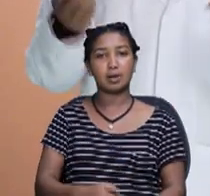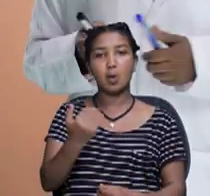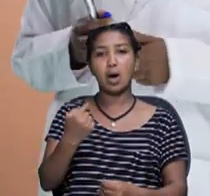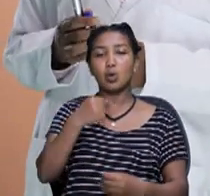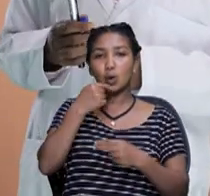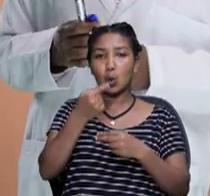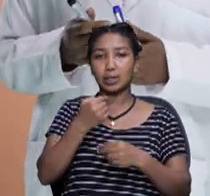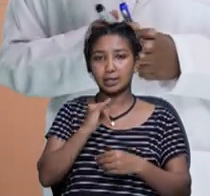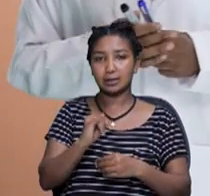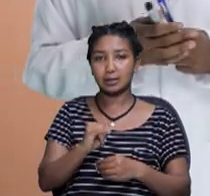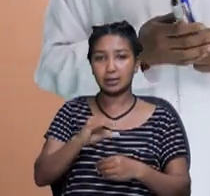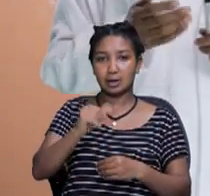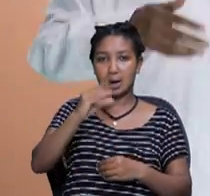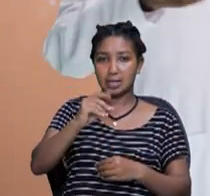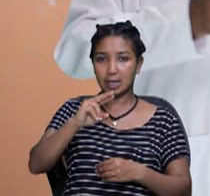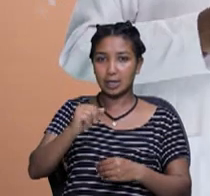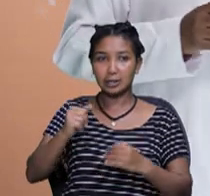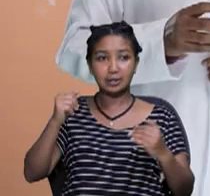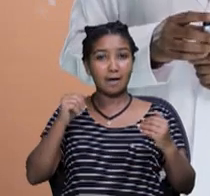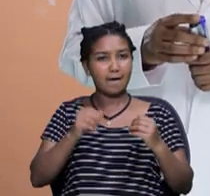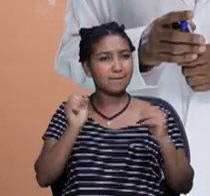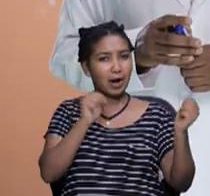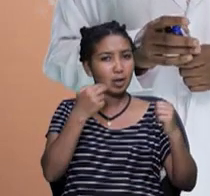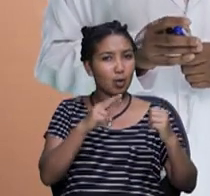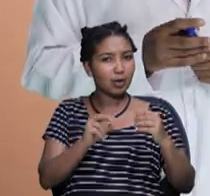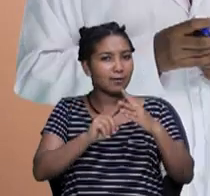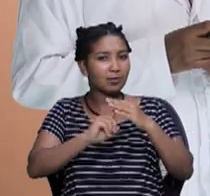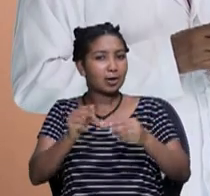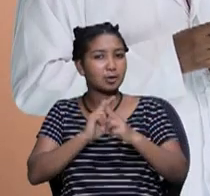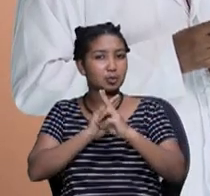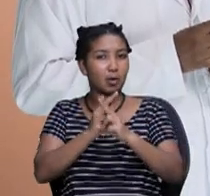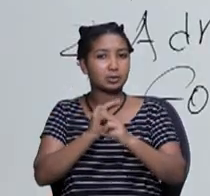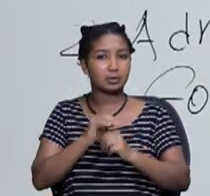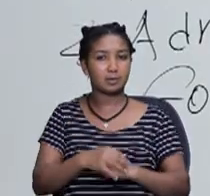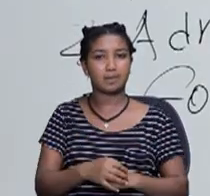Why we call it adrenaline is a fight or flight response.